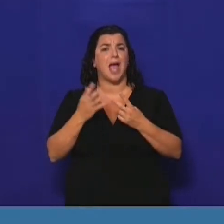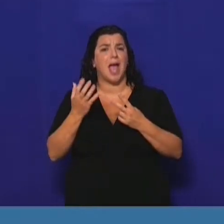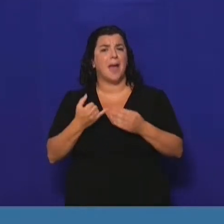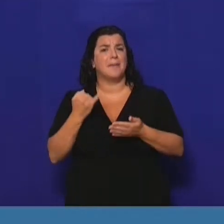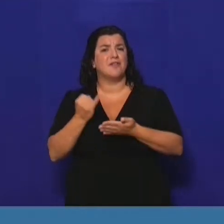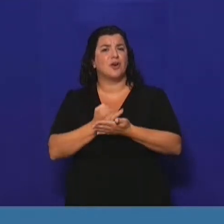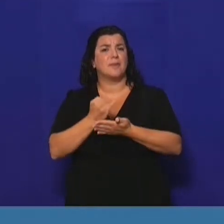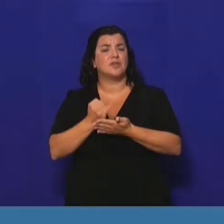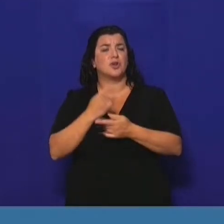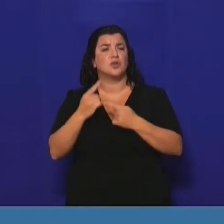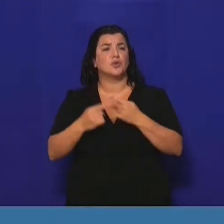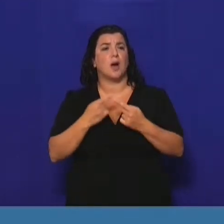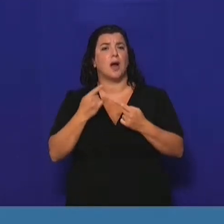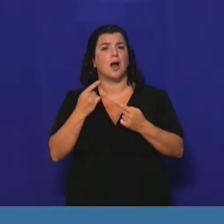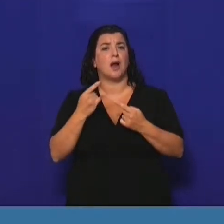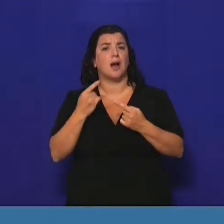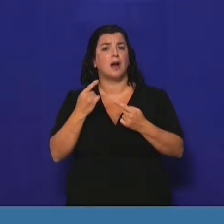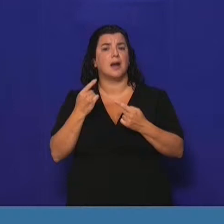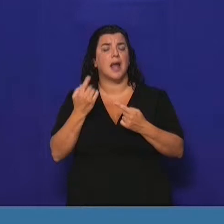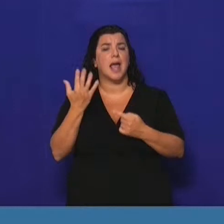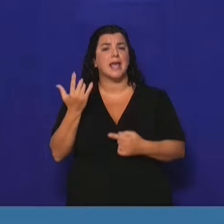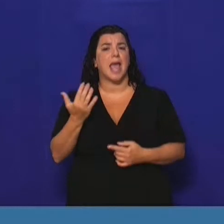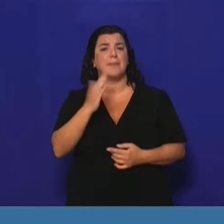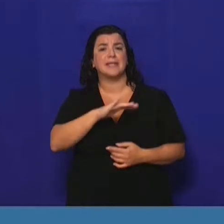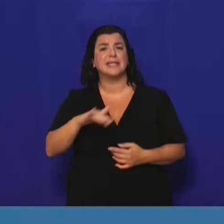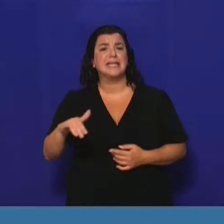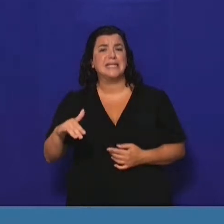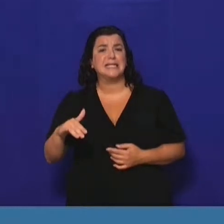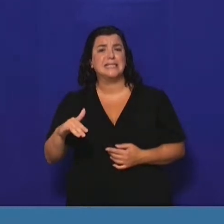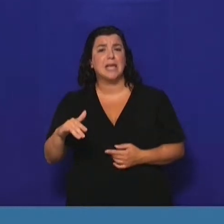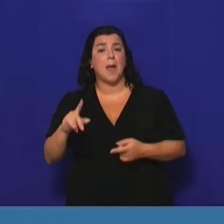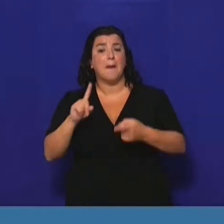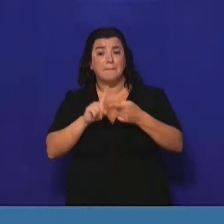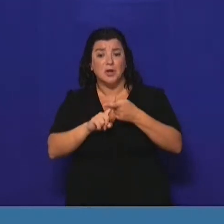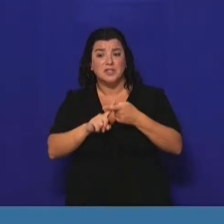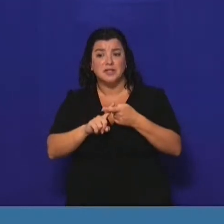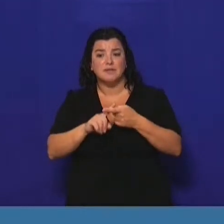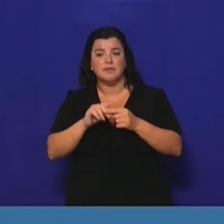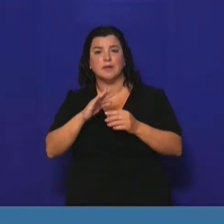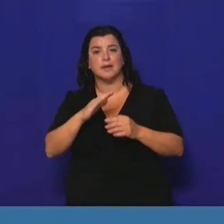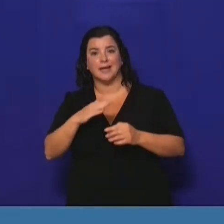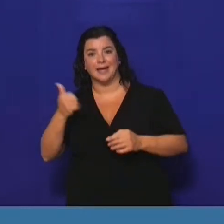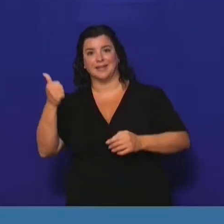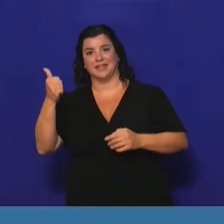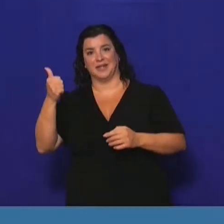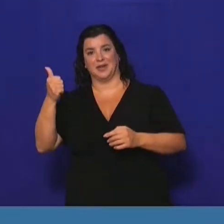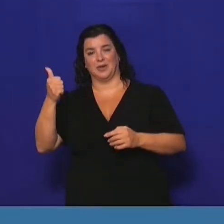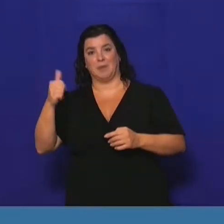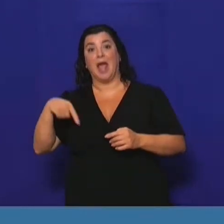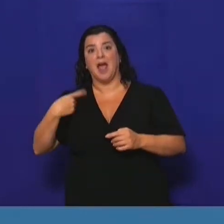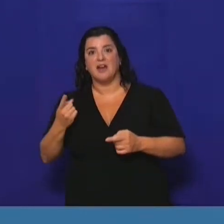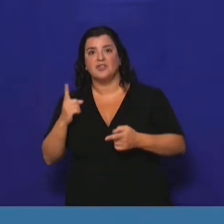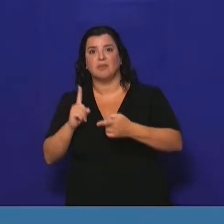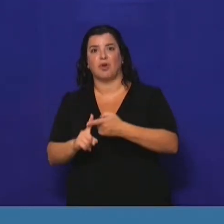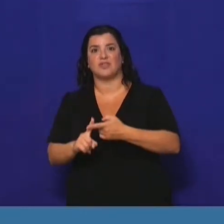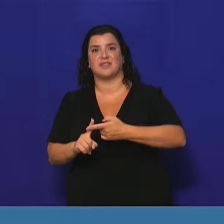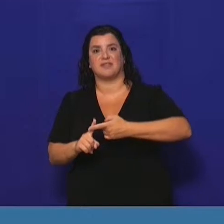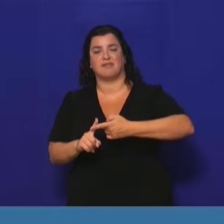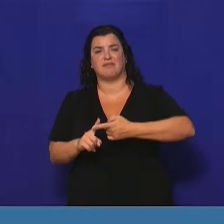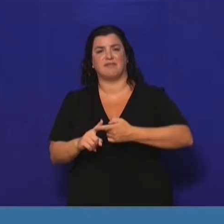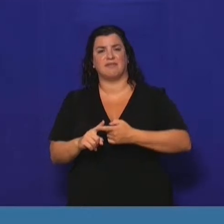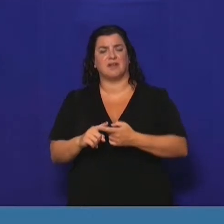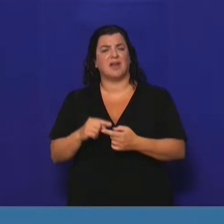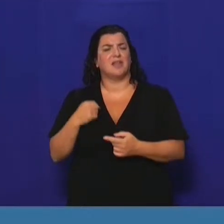which have contracted COVID twice. So they recovered and then they tested positive again. Whether there's any